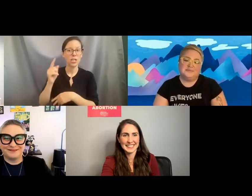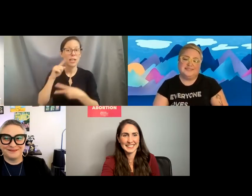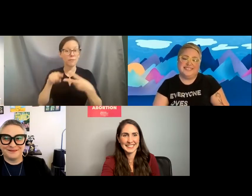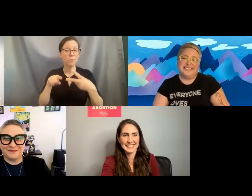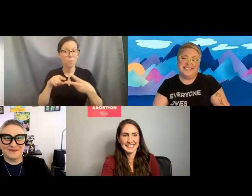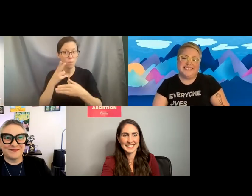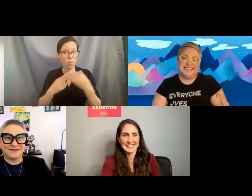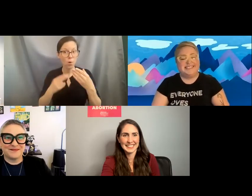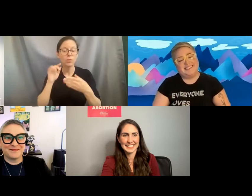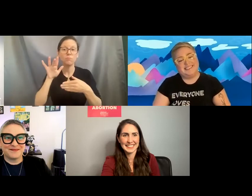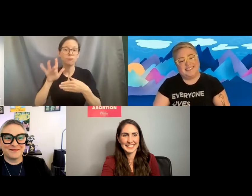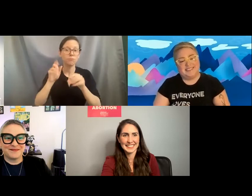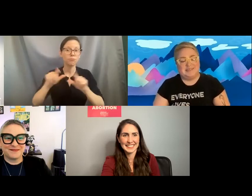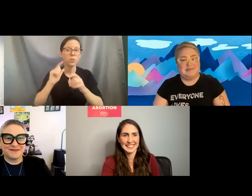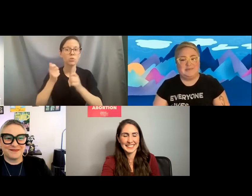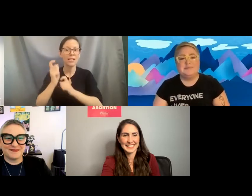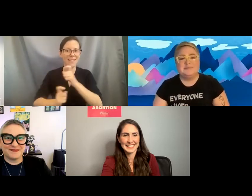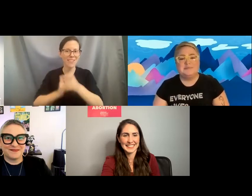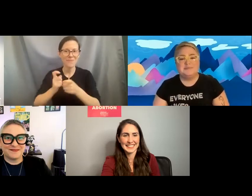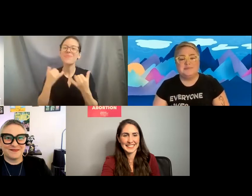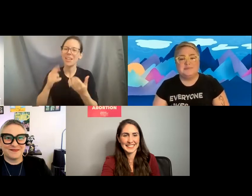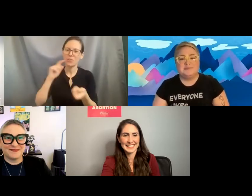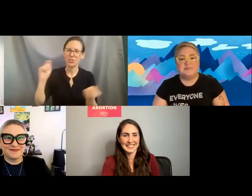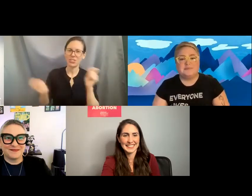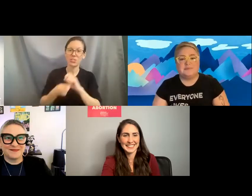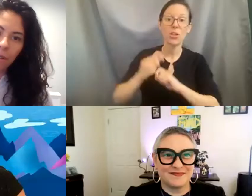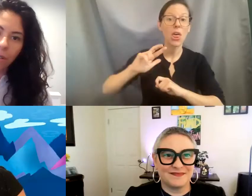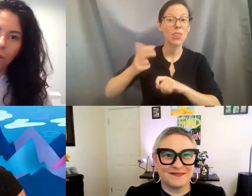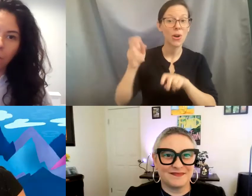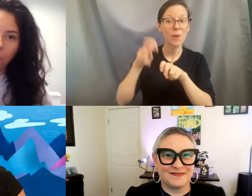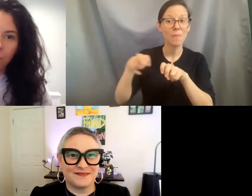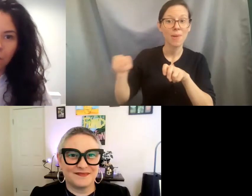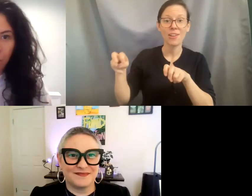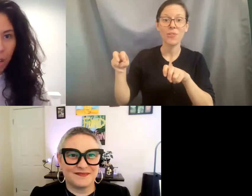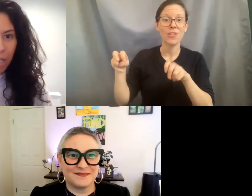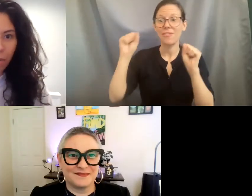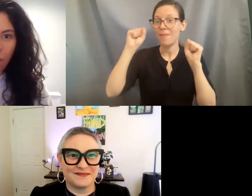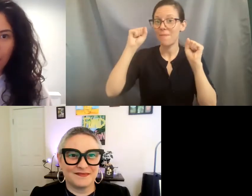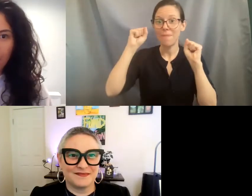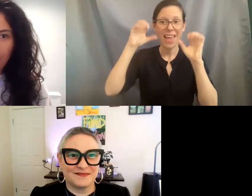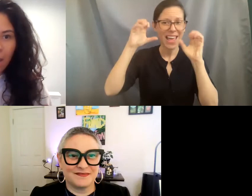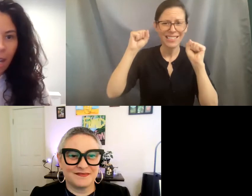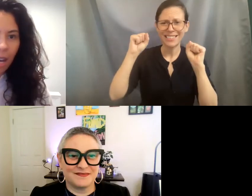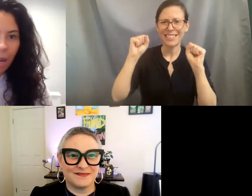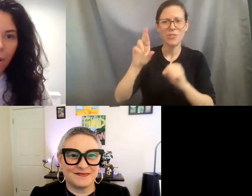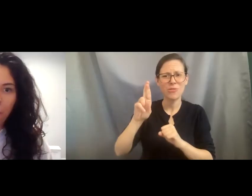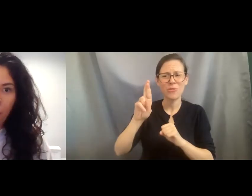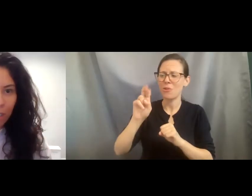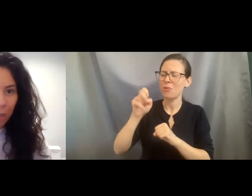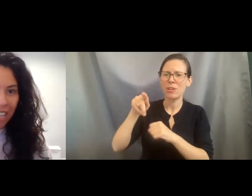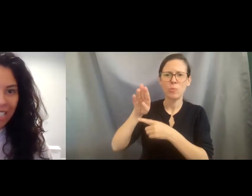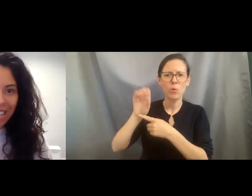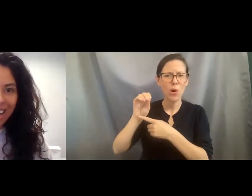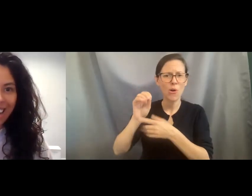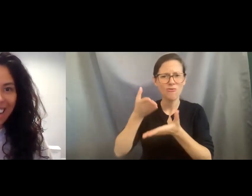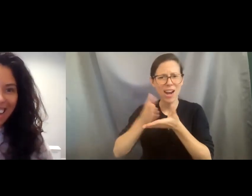to transition to our third panel of just absolute reproductive rights,